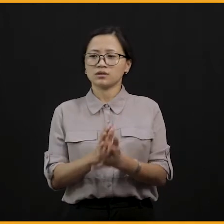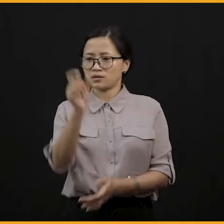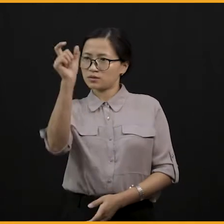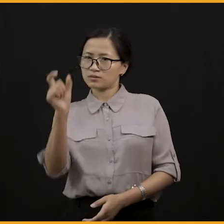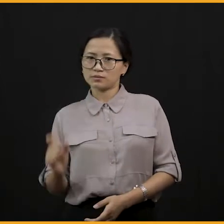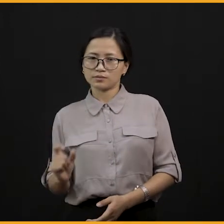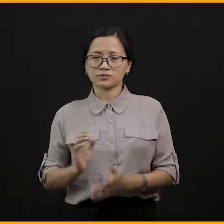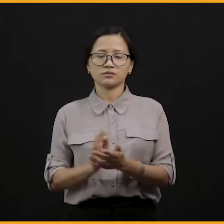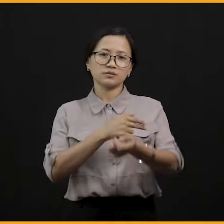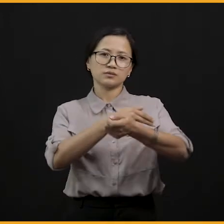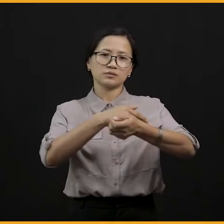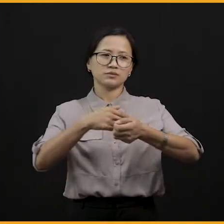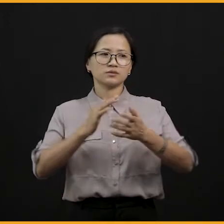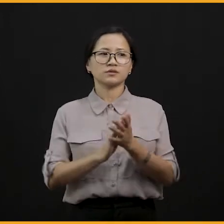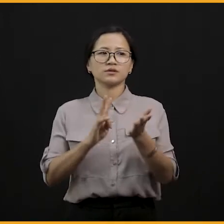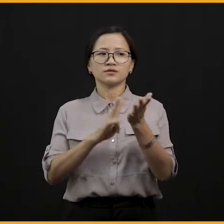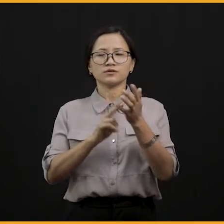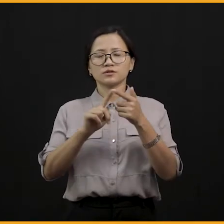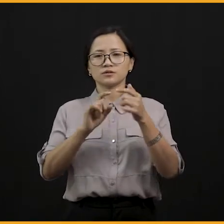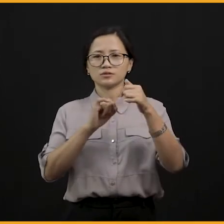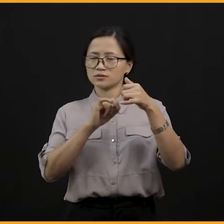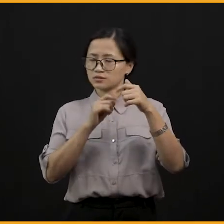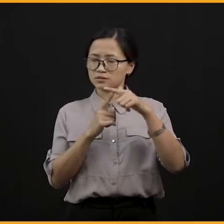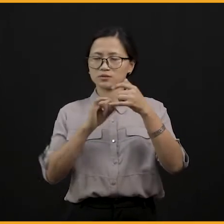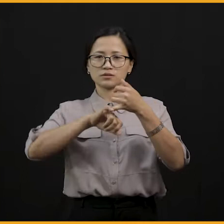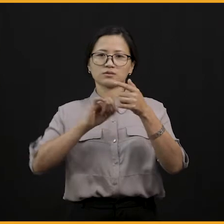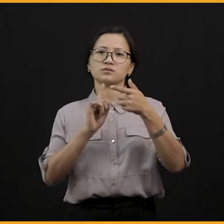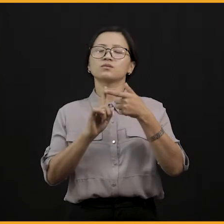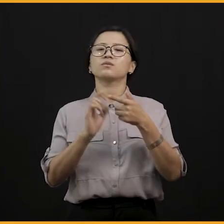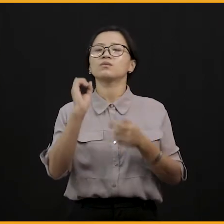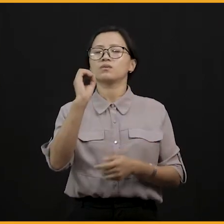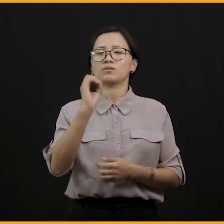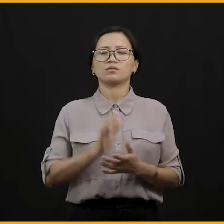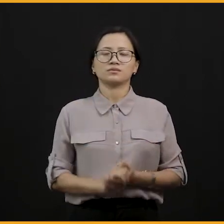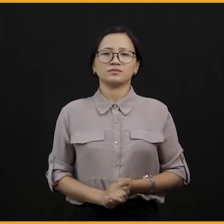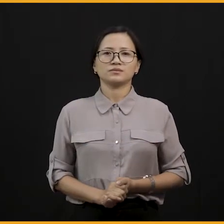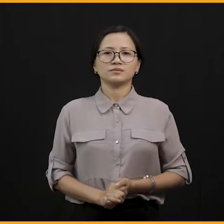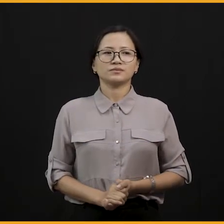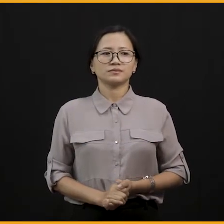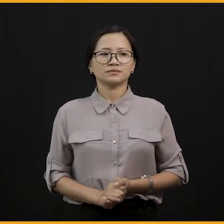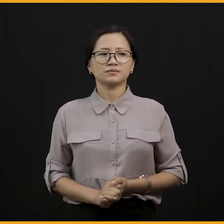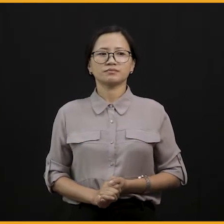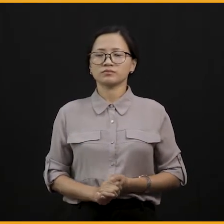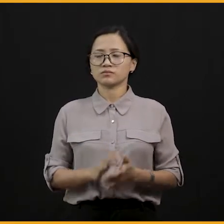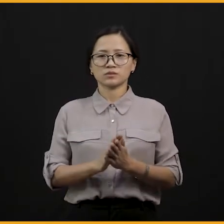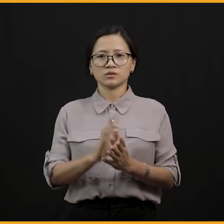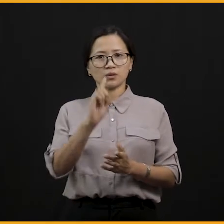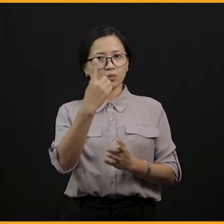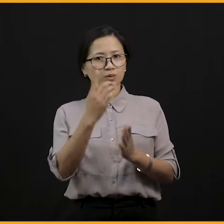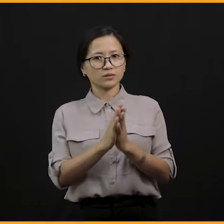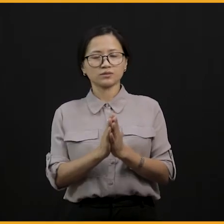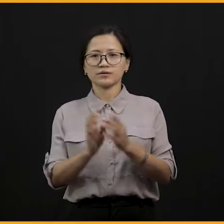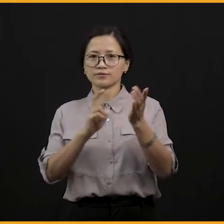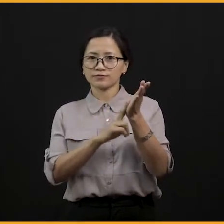person name, Vetso, okay? So he is Vetso. This is not Vetso, okay? This is